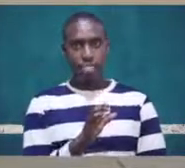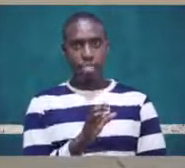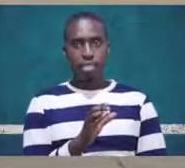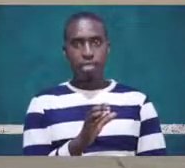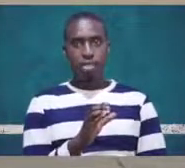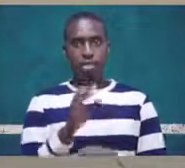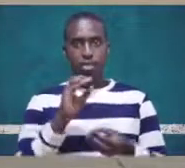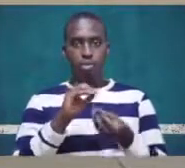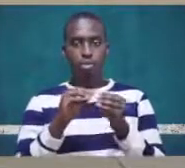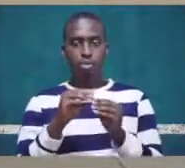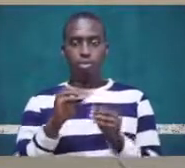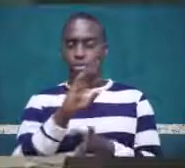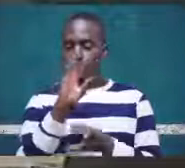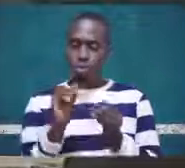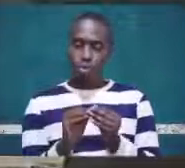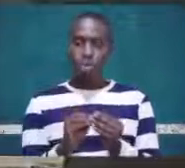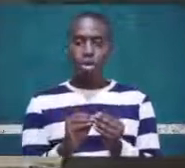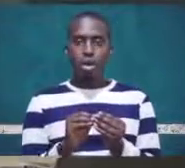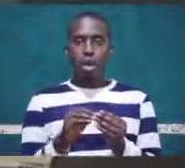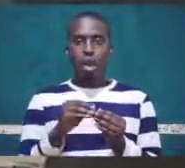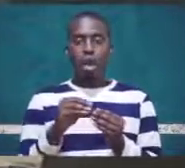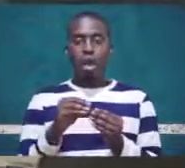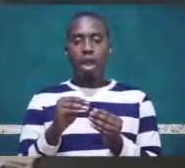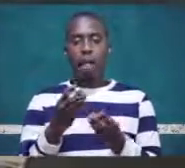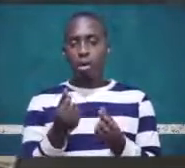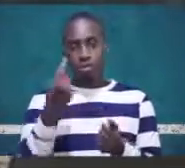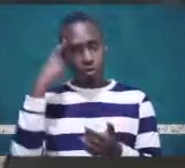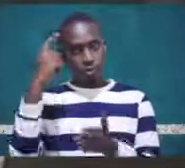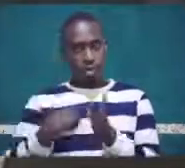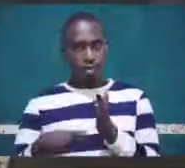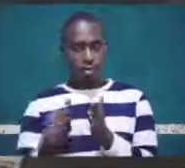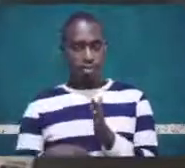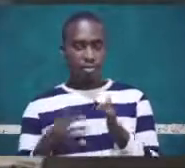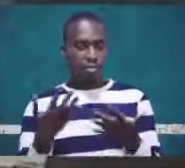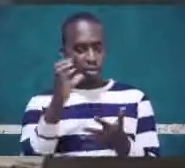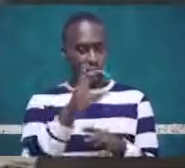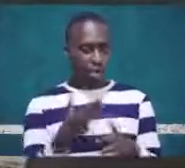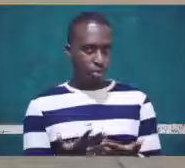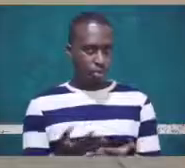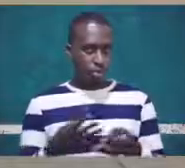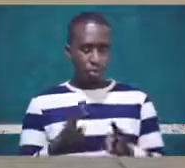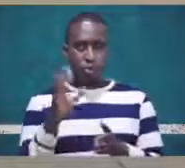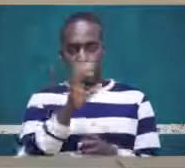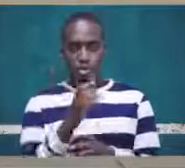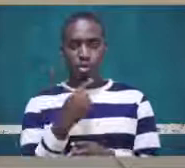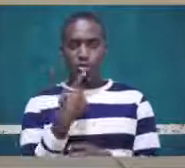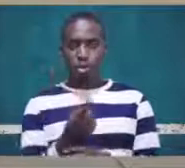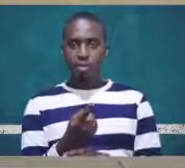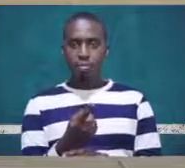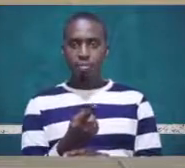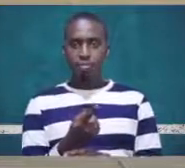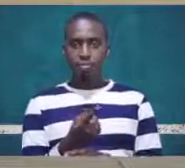calculate the total amount of taxes. How do we calculate the total amount of taxes? The way we calculated the total, this